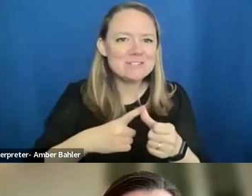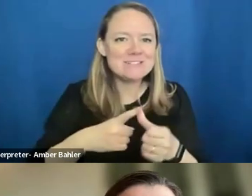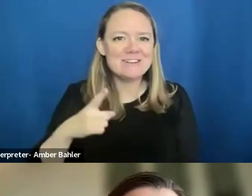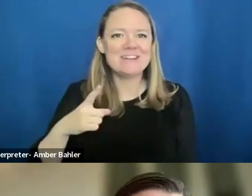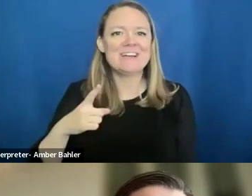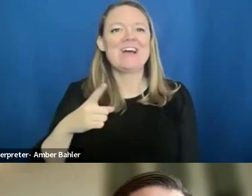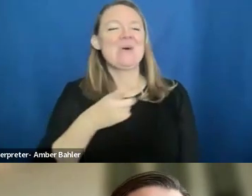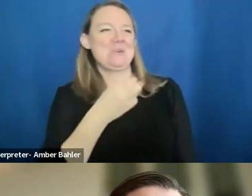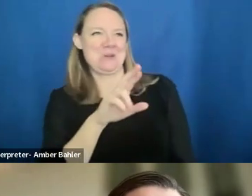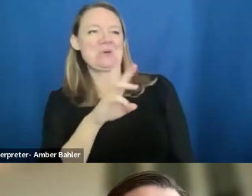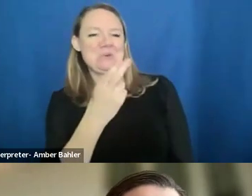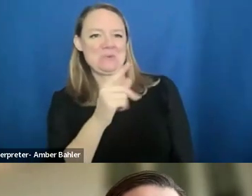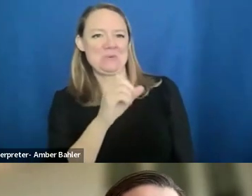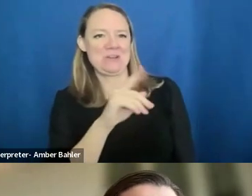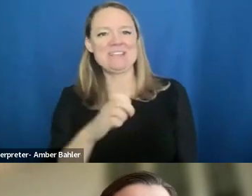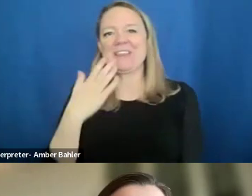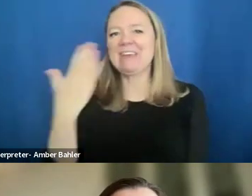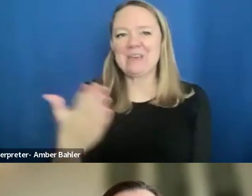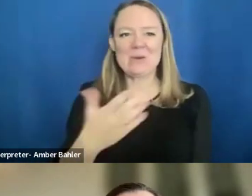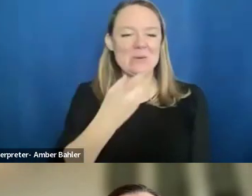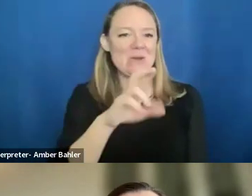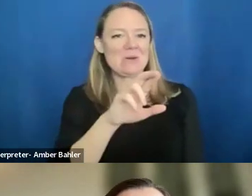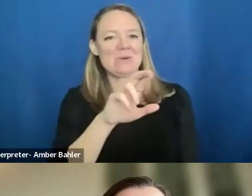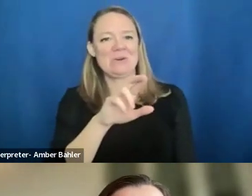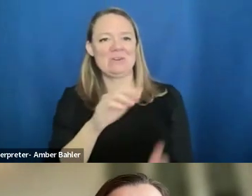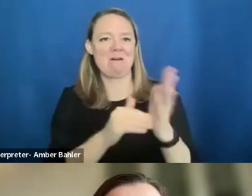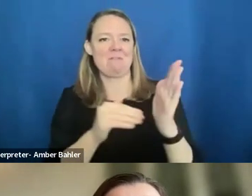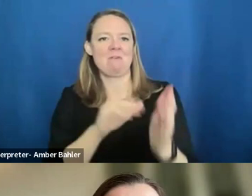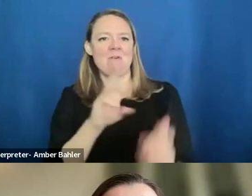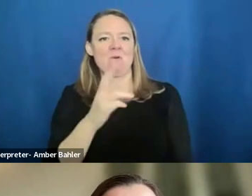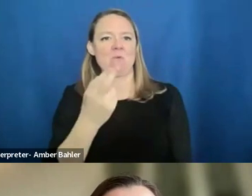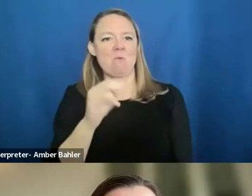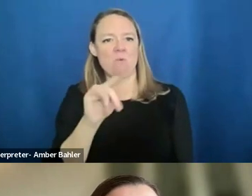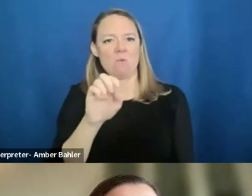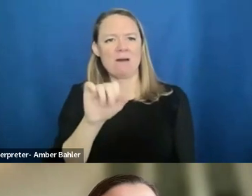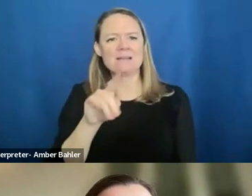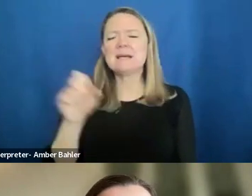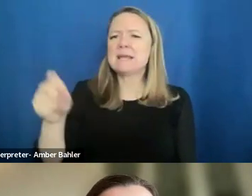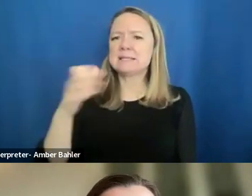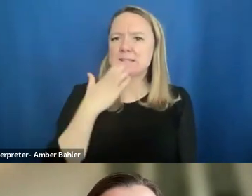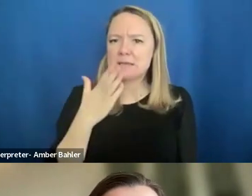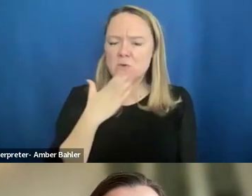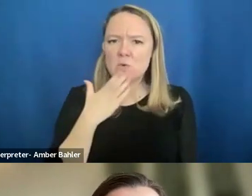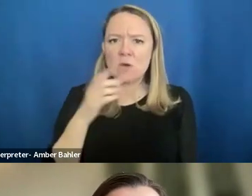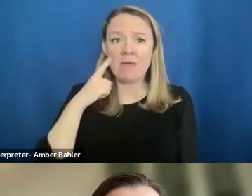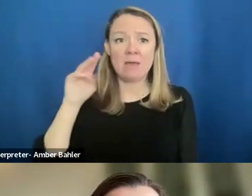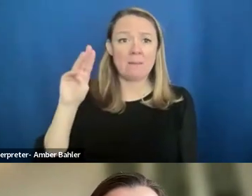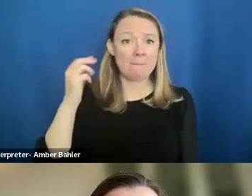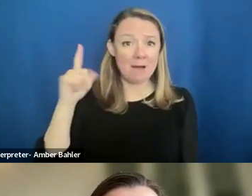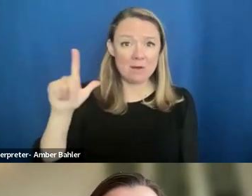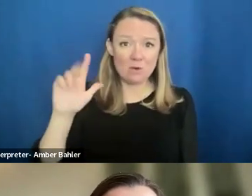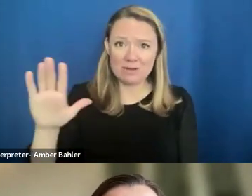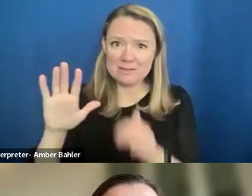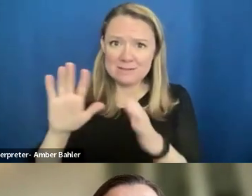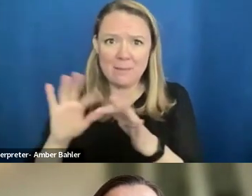Whiteside. Thank you. Dr. Whiteside. Thanks. Yeah, I just wanted to, I think what Michael said was really important, and